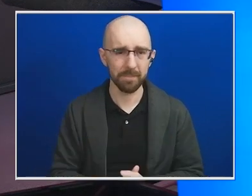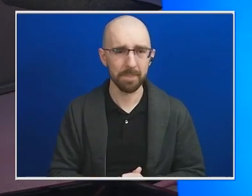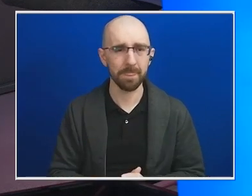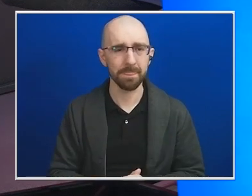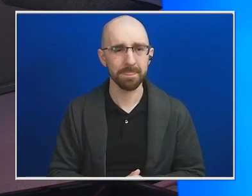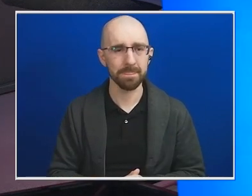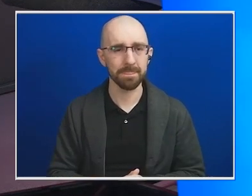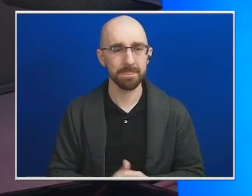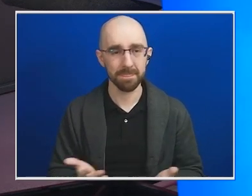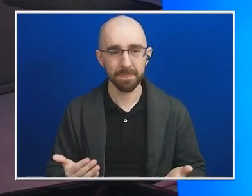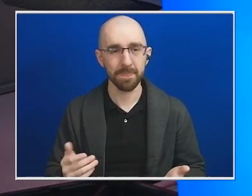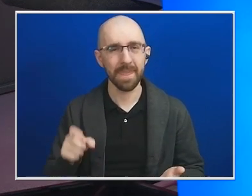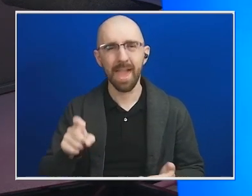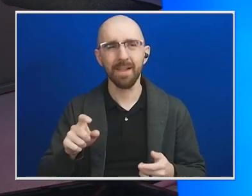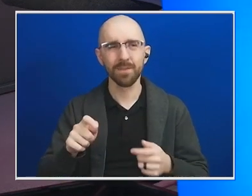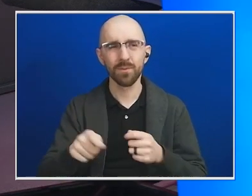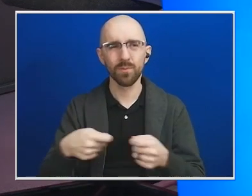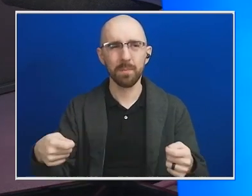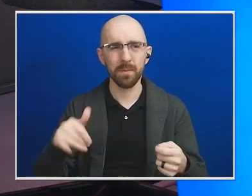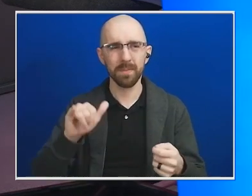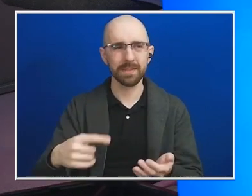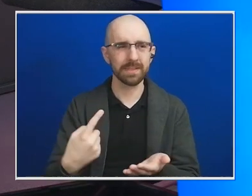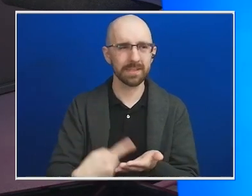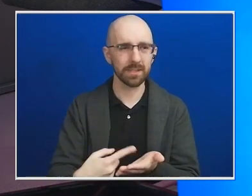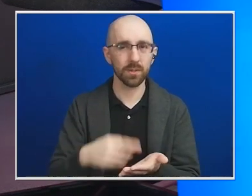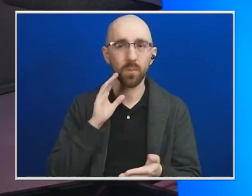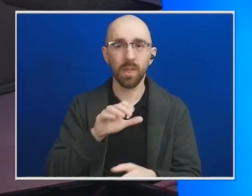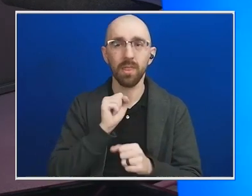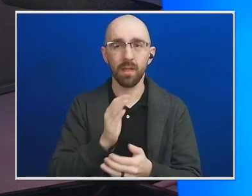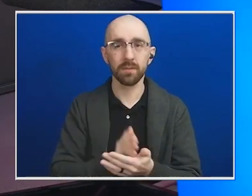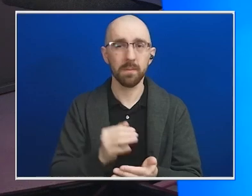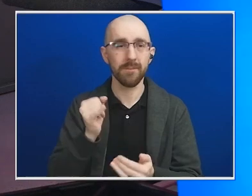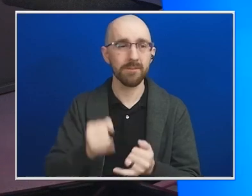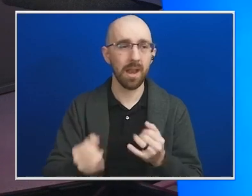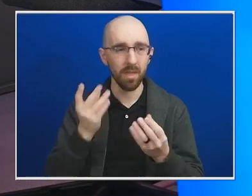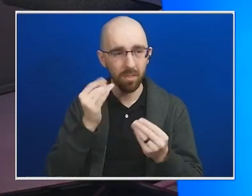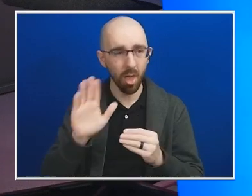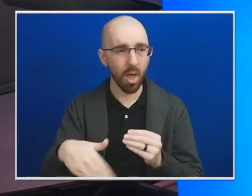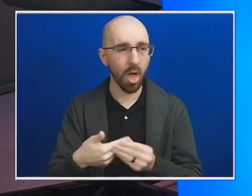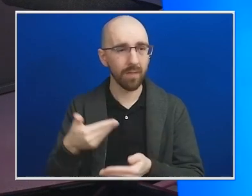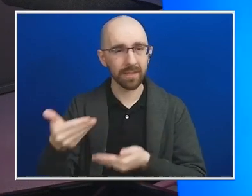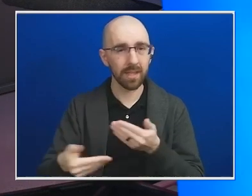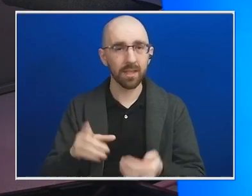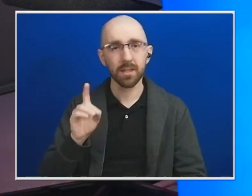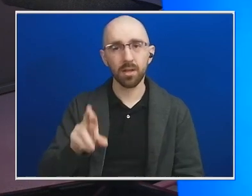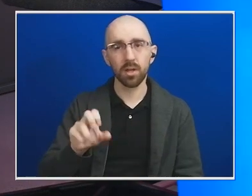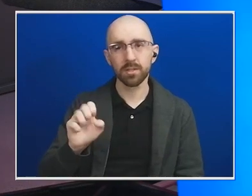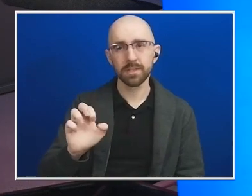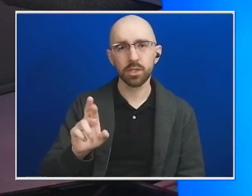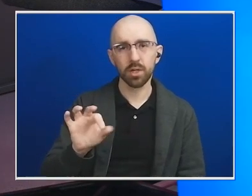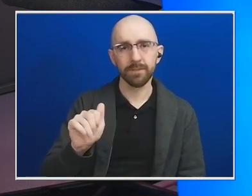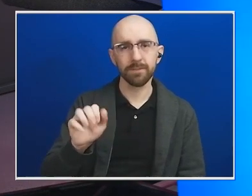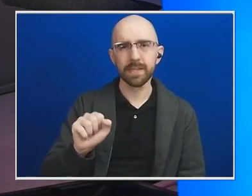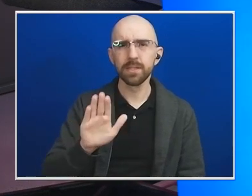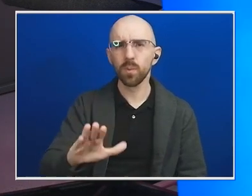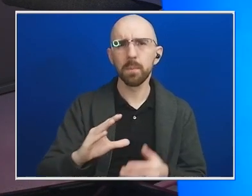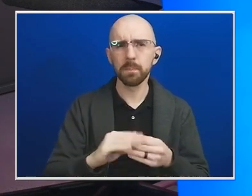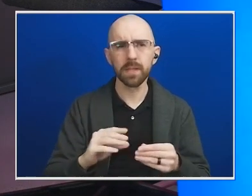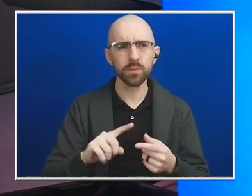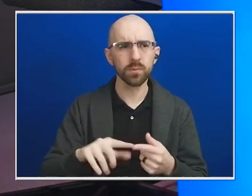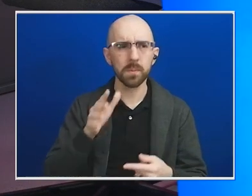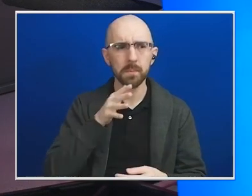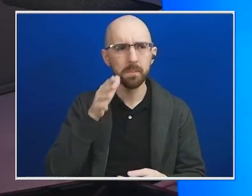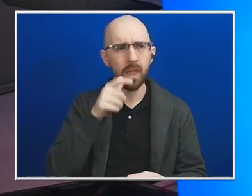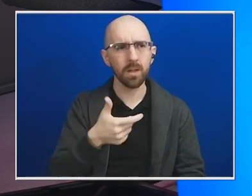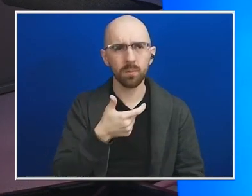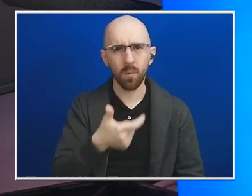to wrap up this discussion. I would love some final thoughts from all of our guests. Dr. Surface, what would be your message to parents watching who have a